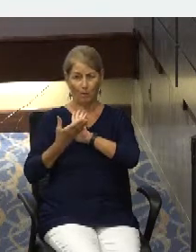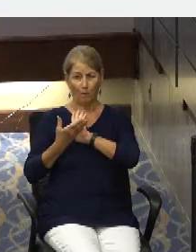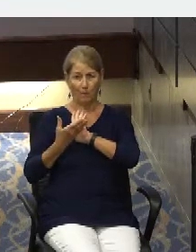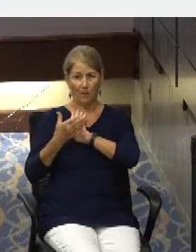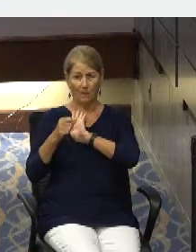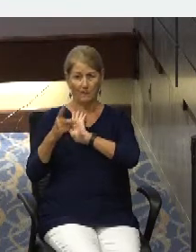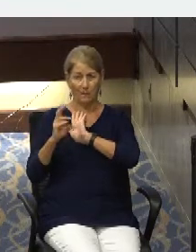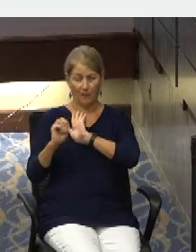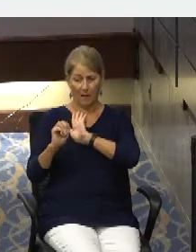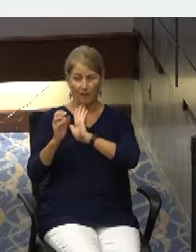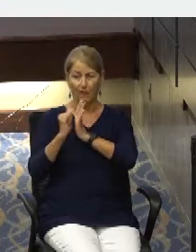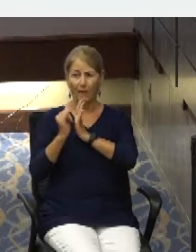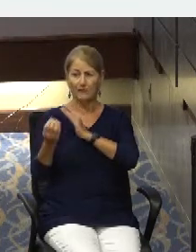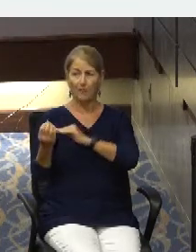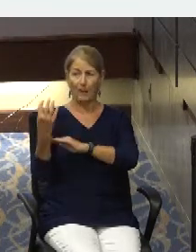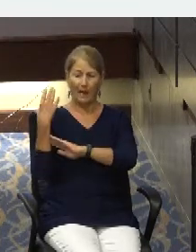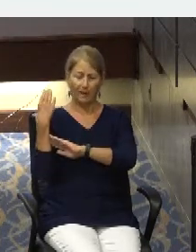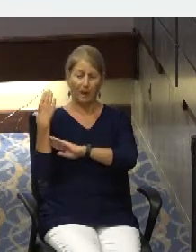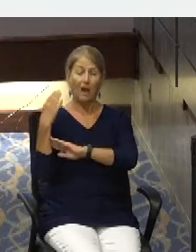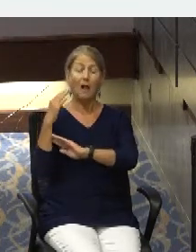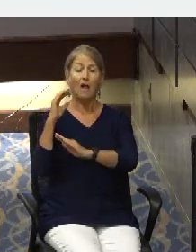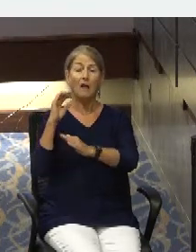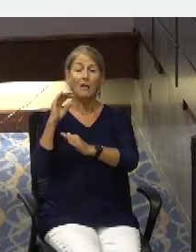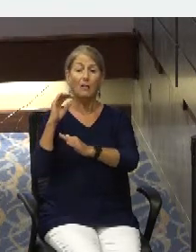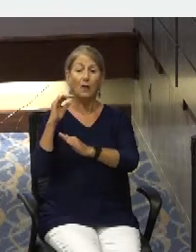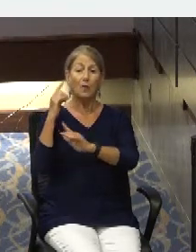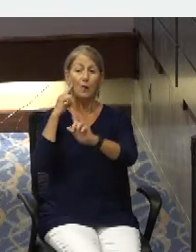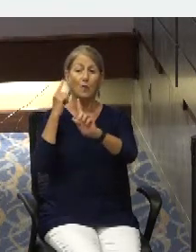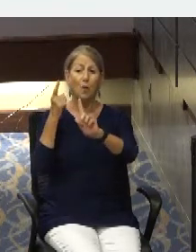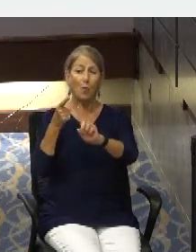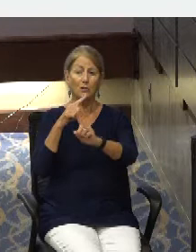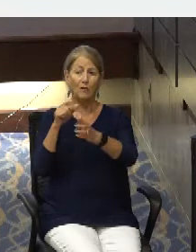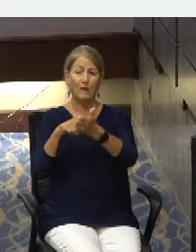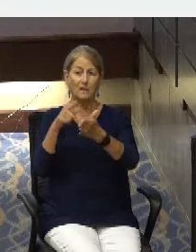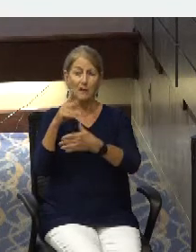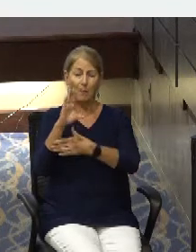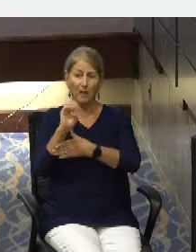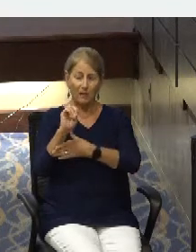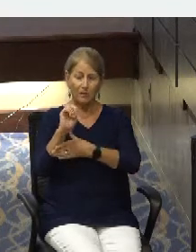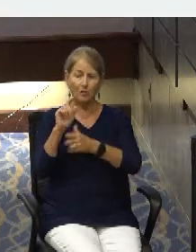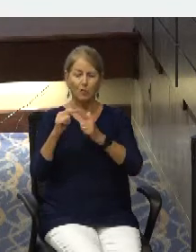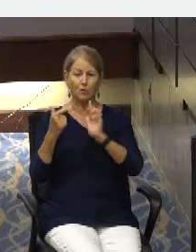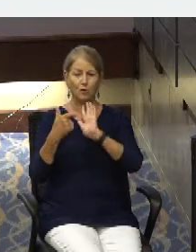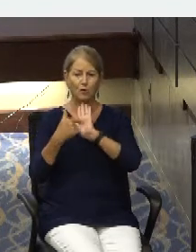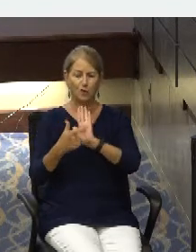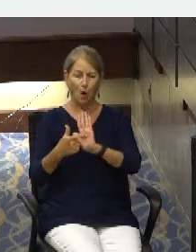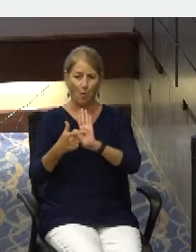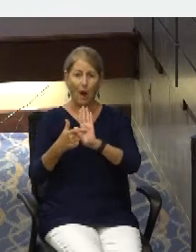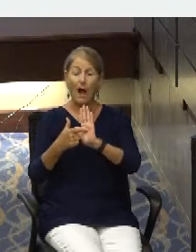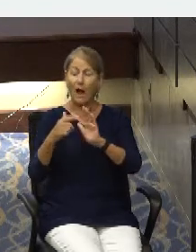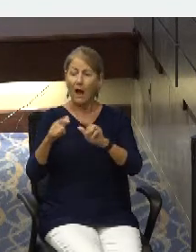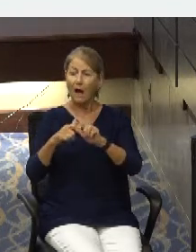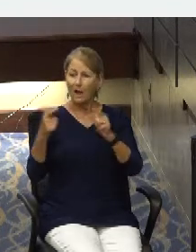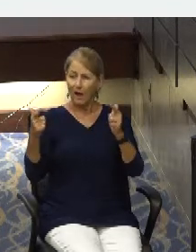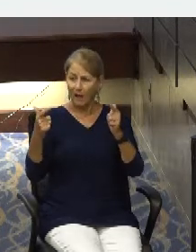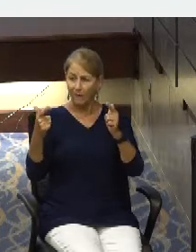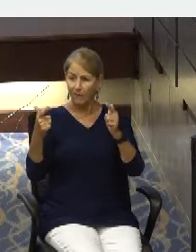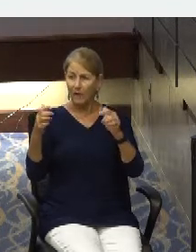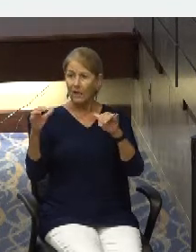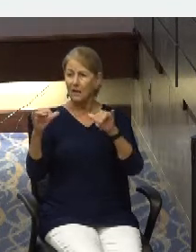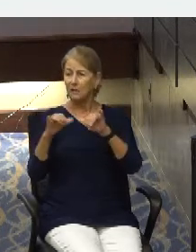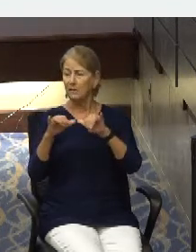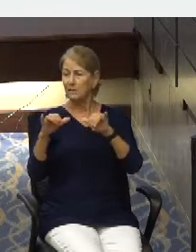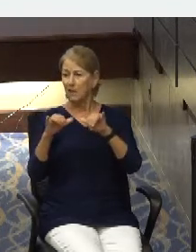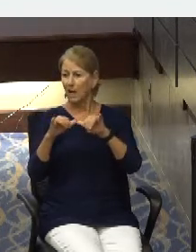in the schematic. The goals and specs for this particular piece were to depict a life-size mammoth in a wall relief. So that